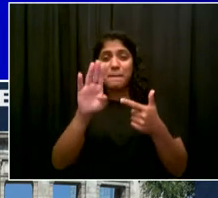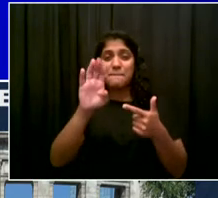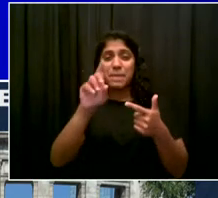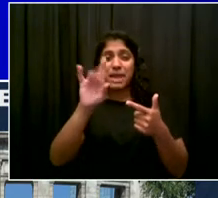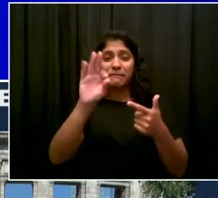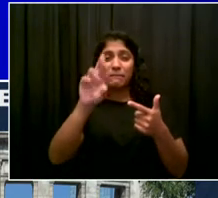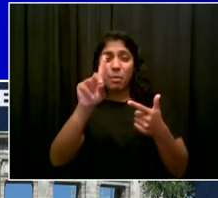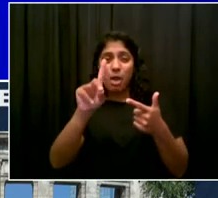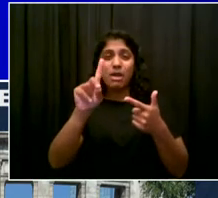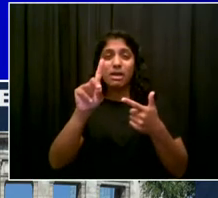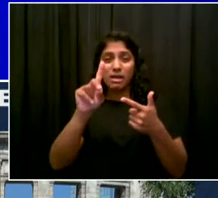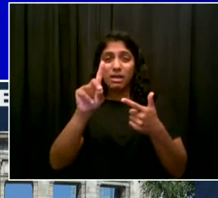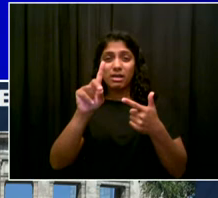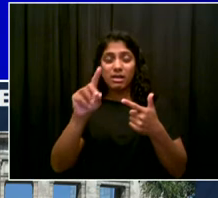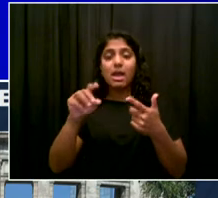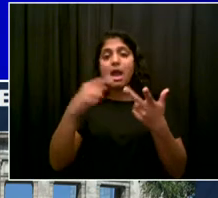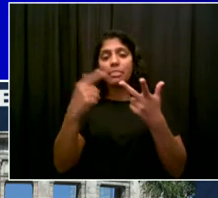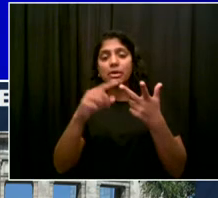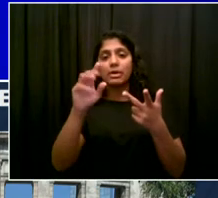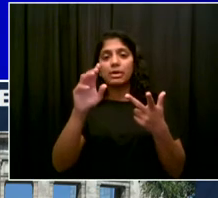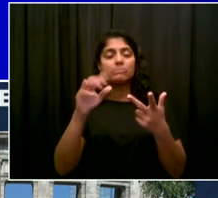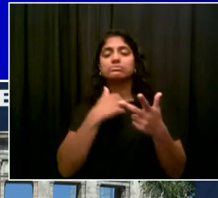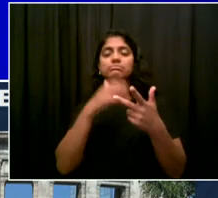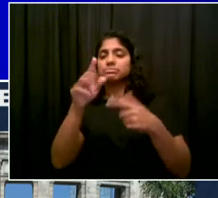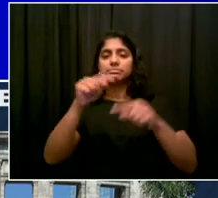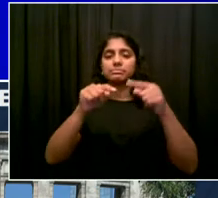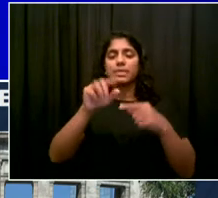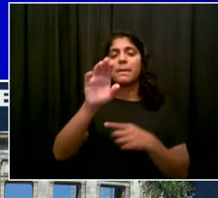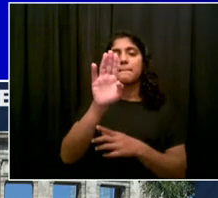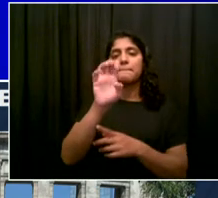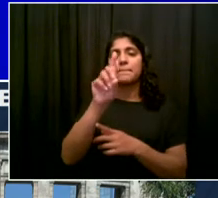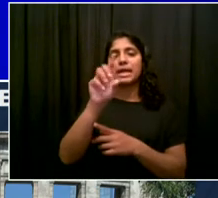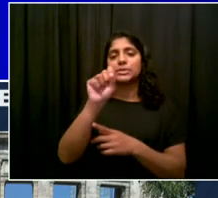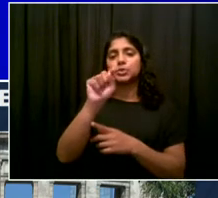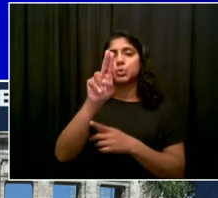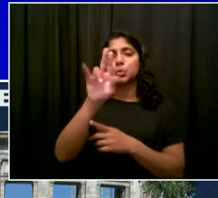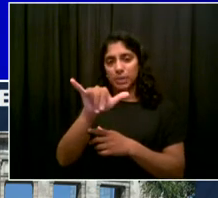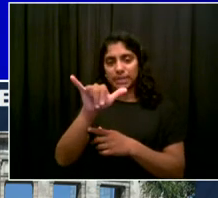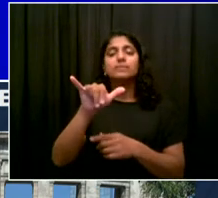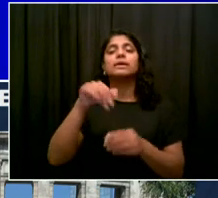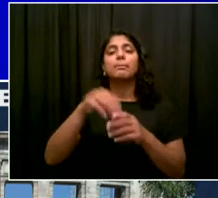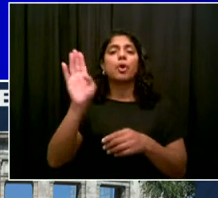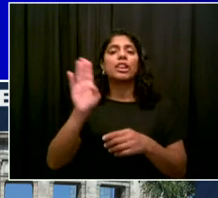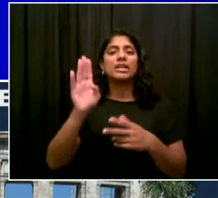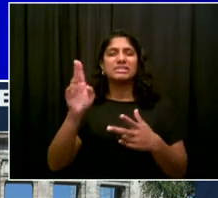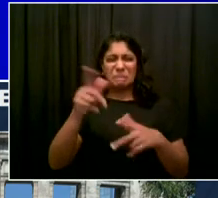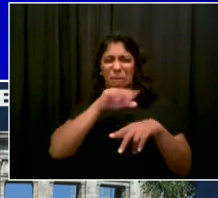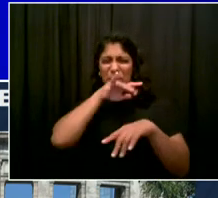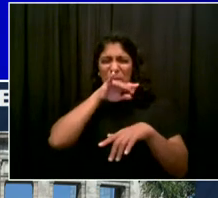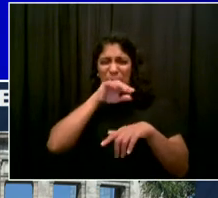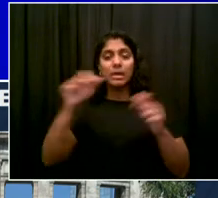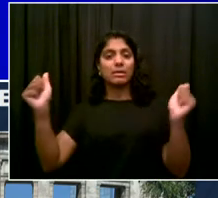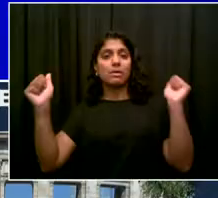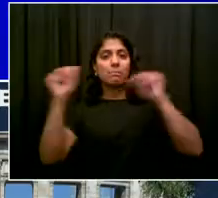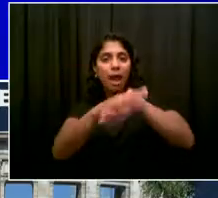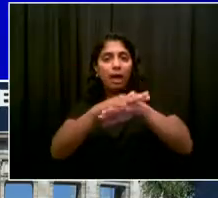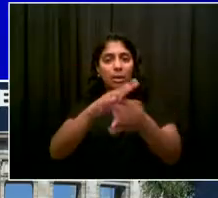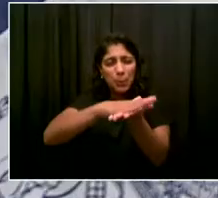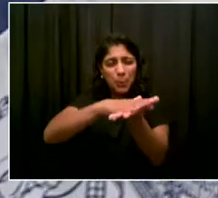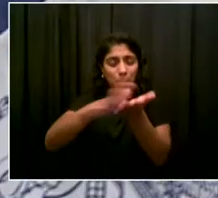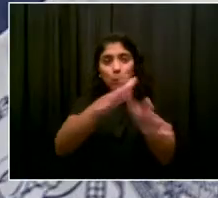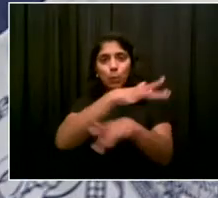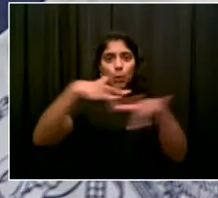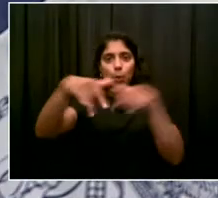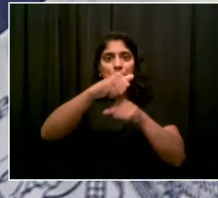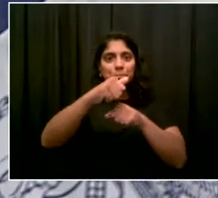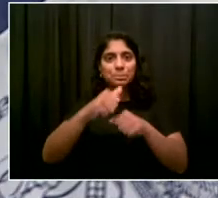Leaders all over the city are saying, hey, send us the City Cleanup Corps. We want it. We need it. Someone who has reached out and told us how important it will be for his community